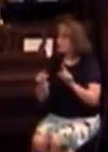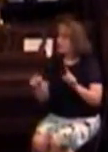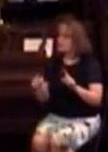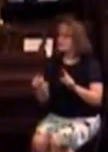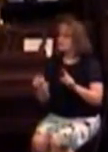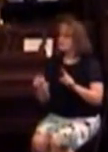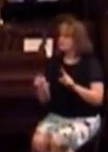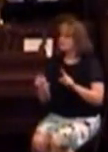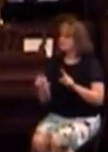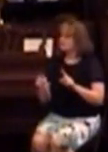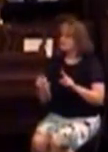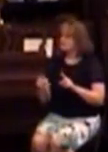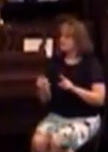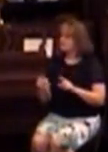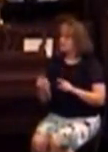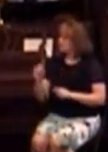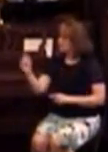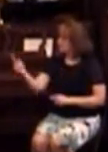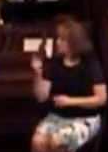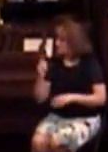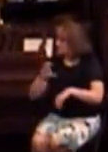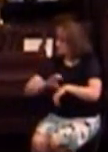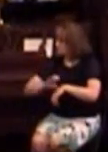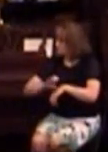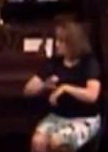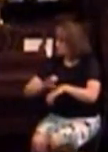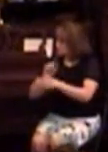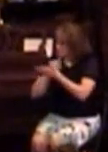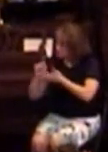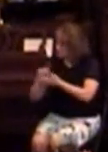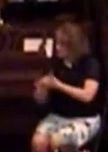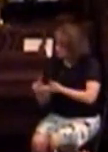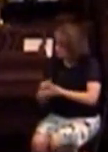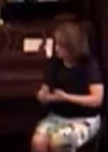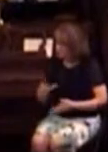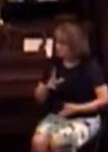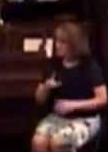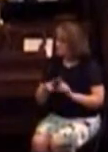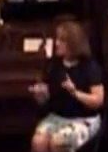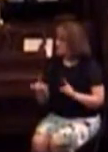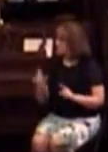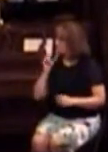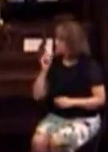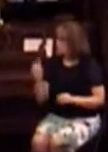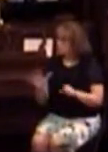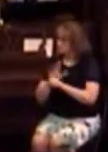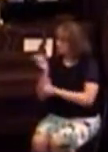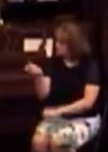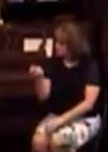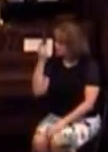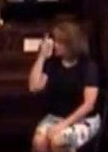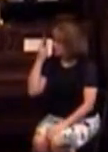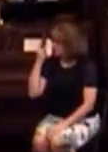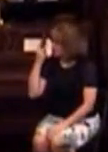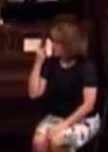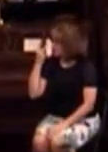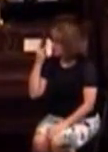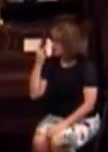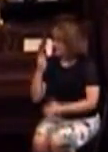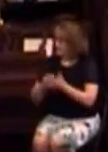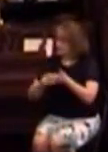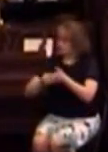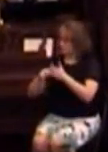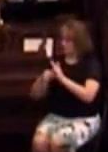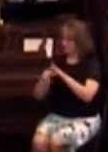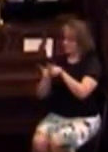don't get it. And at some point, there's a variety of reasons why you might be blind. Maybe for some of us in the room, we